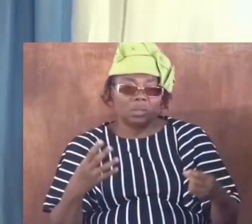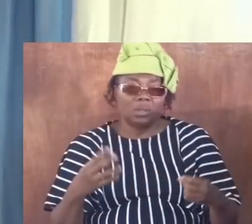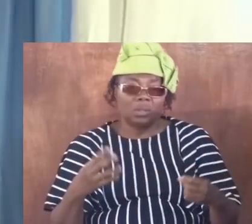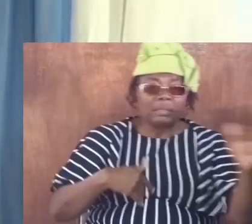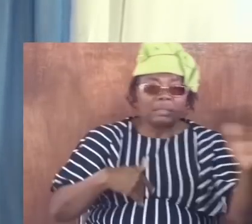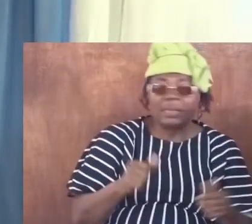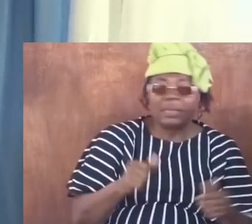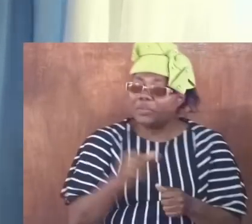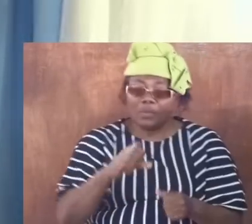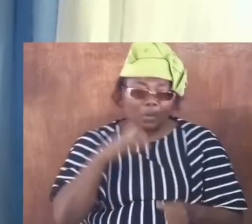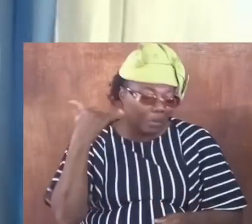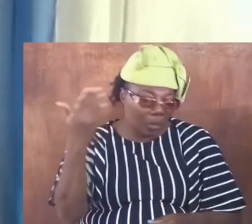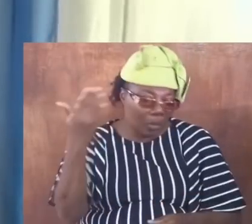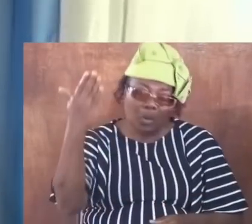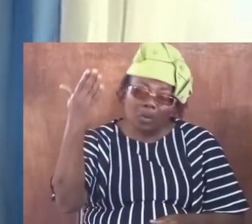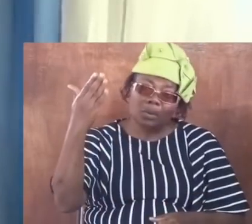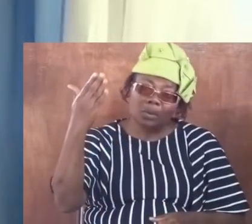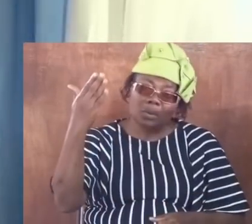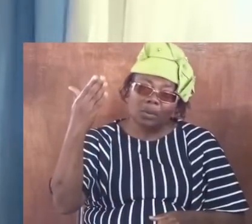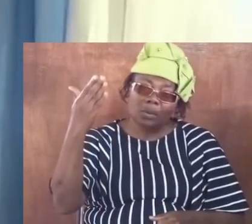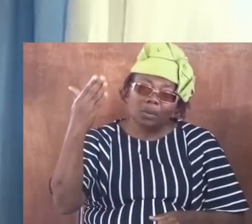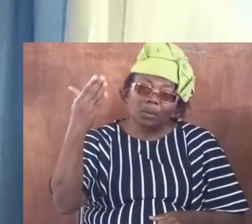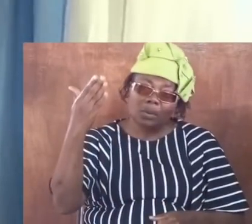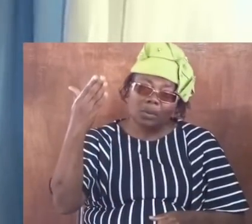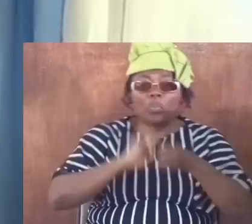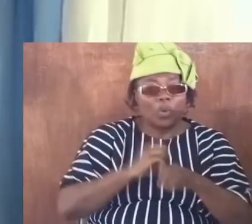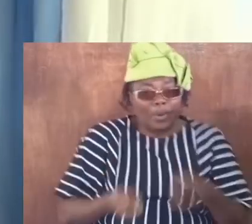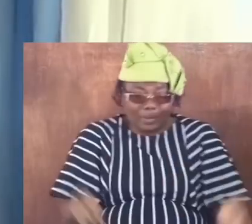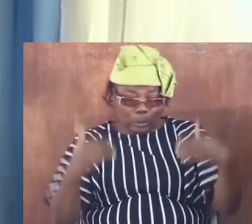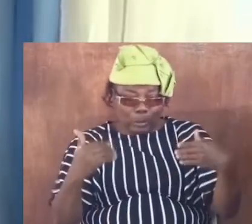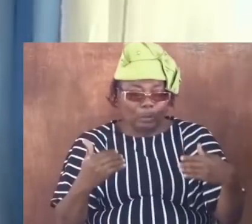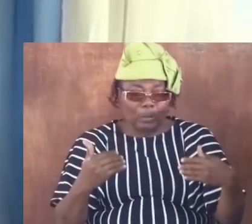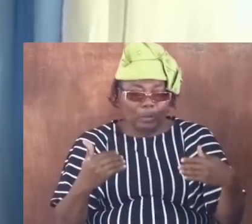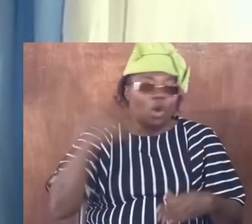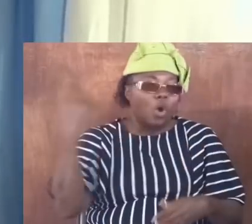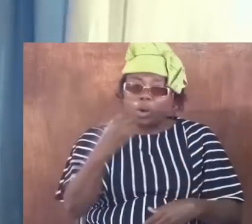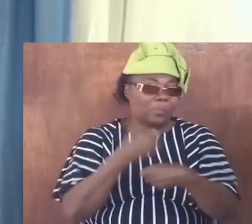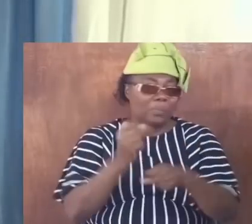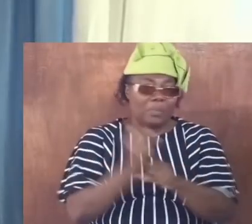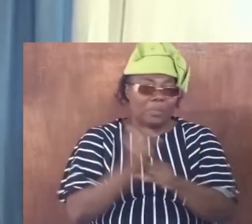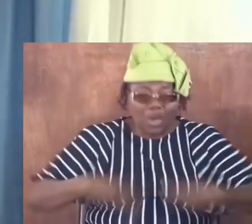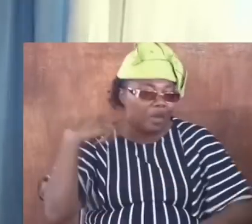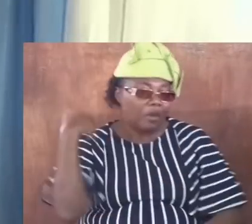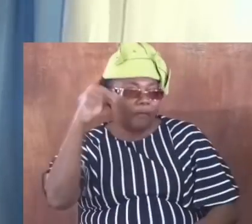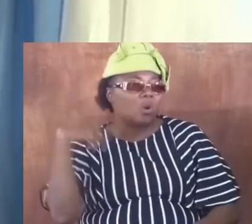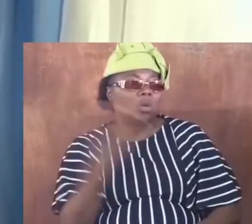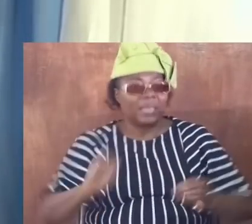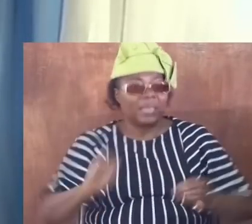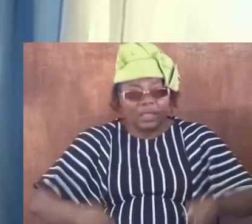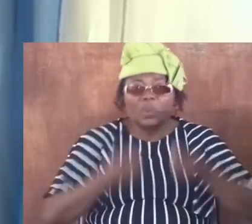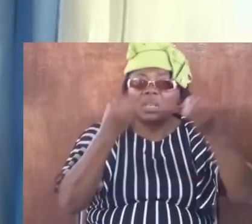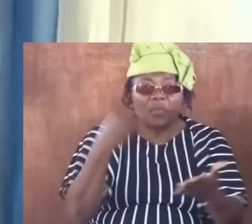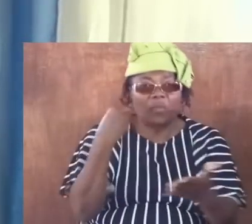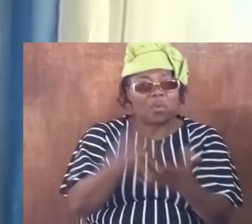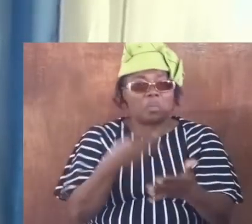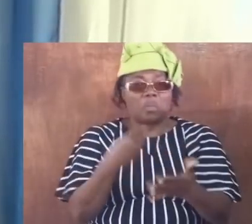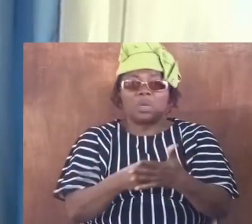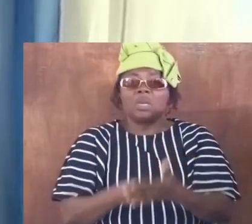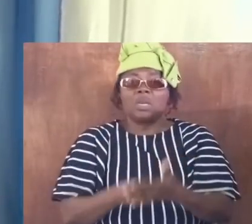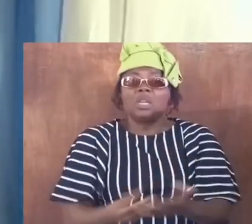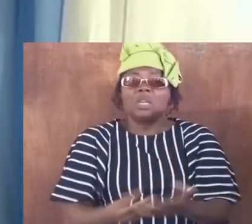circumstances are hard, you still make a way for us. Lord God, as we give back of our finances as you give to